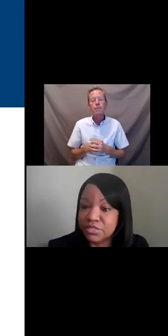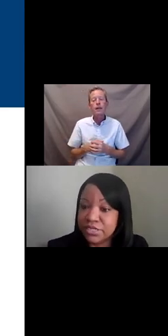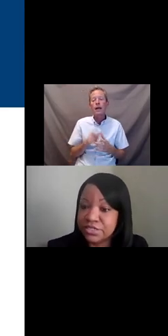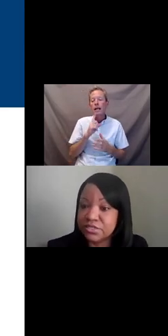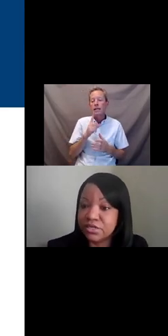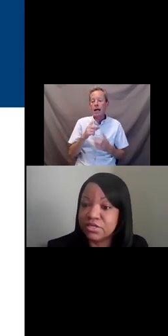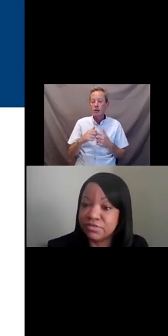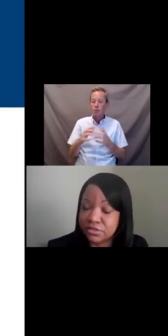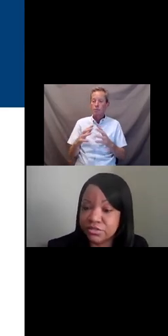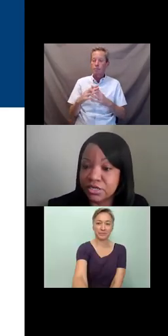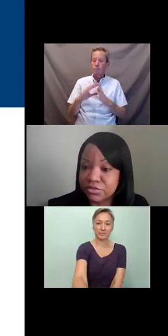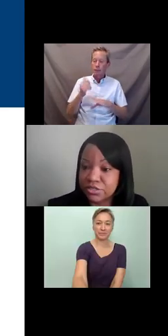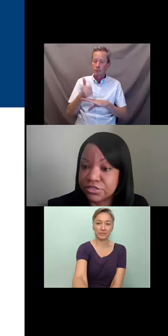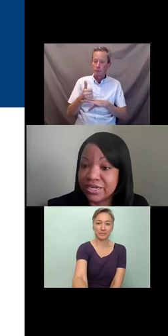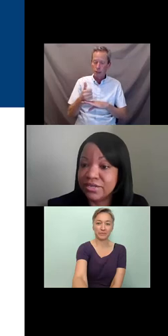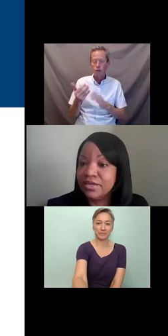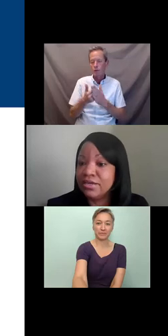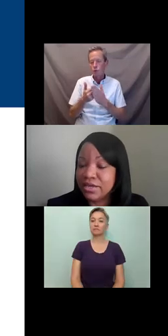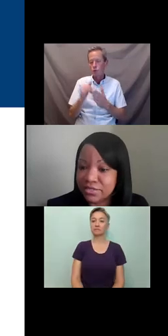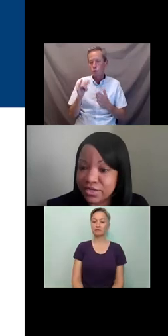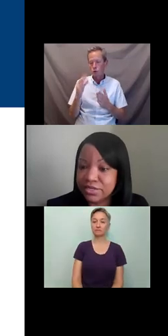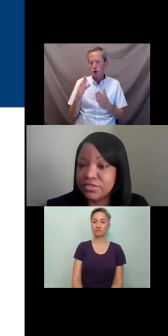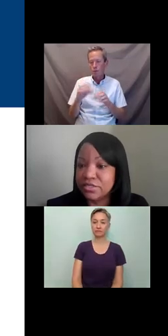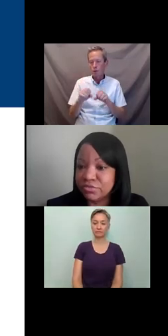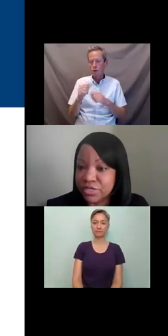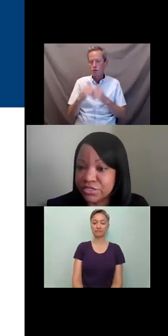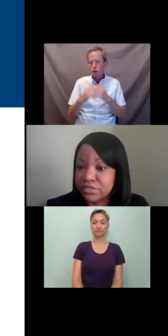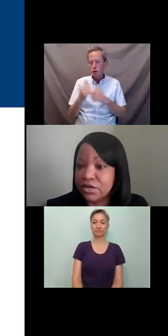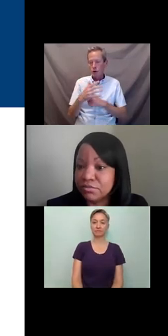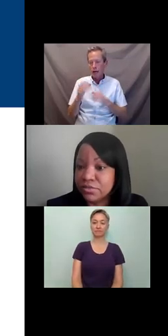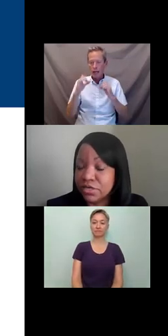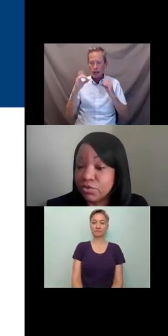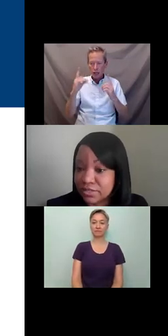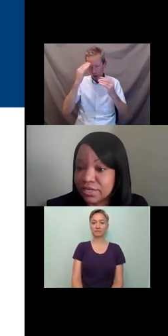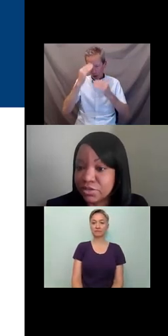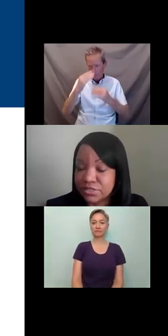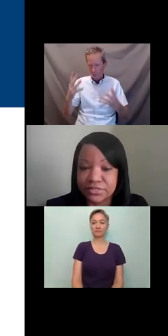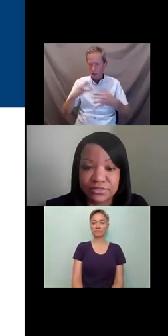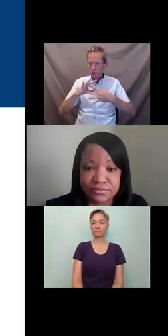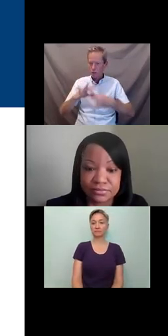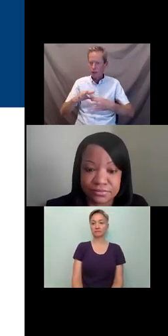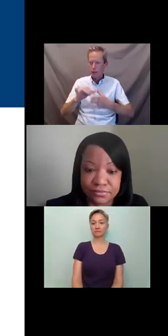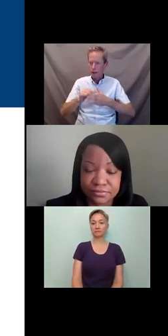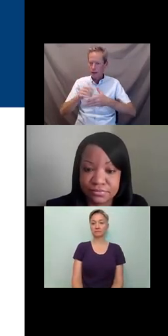actual implementation of the new job structure and education and information around that